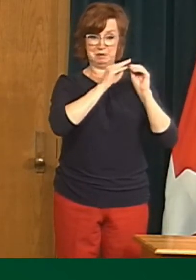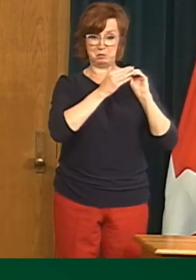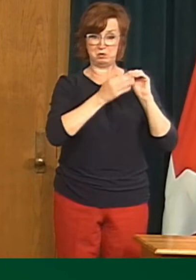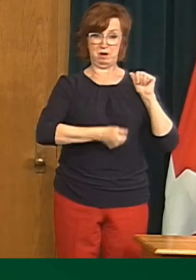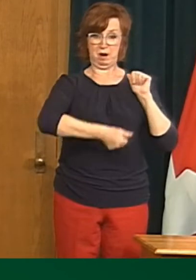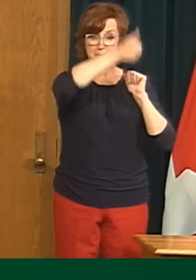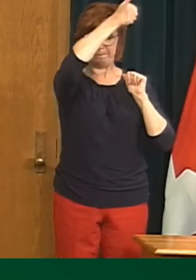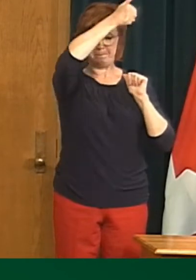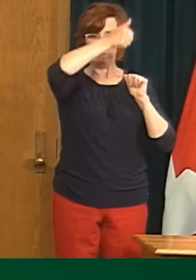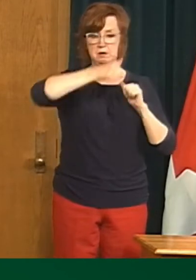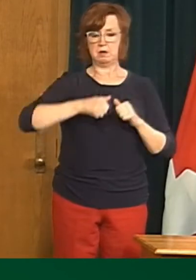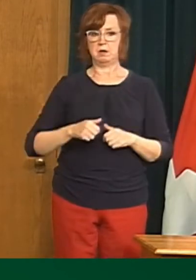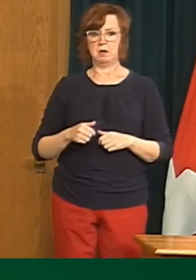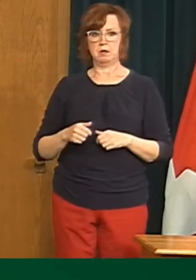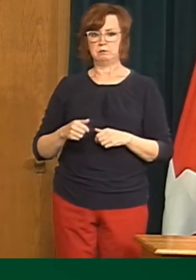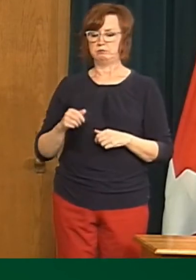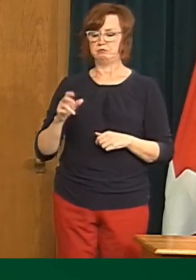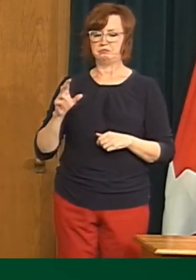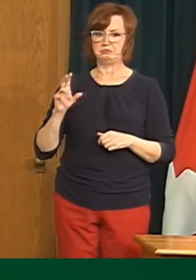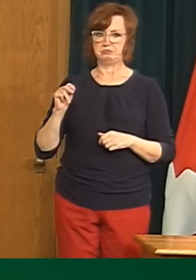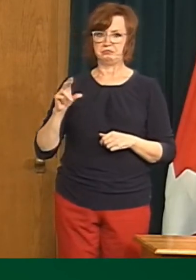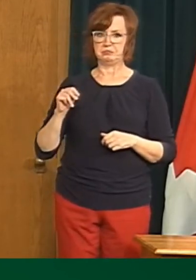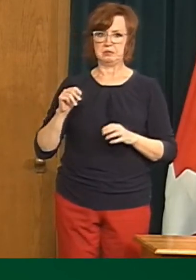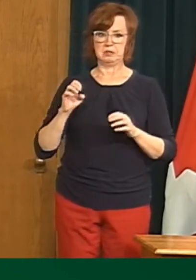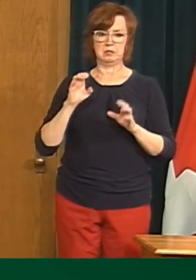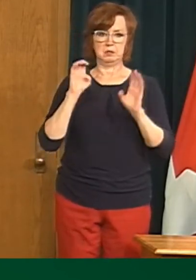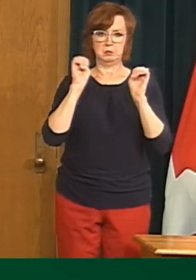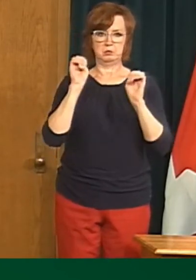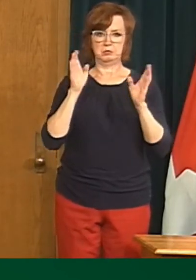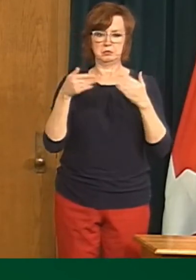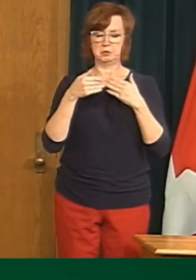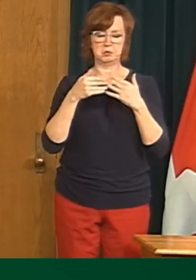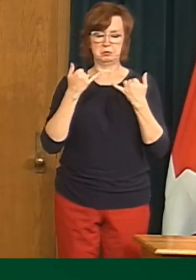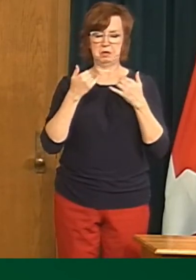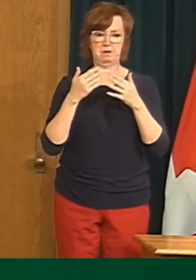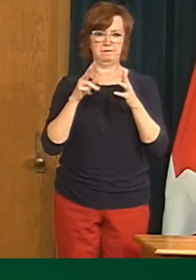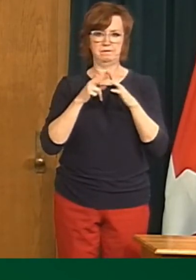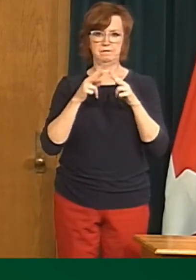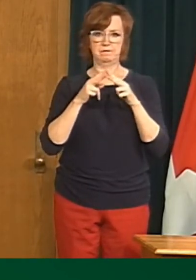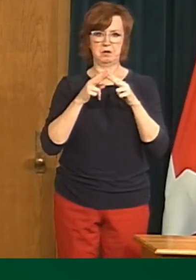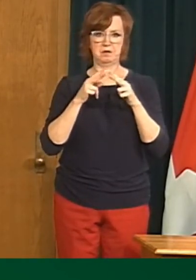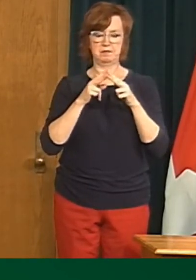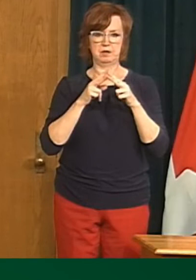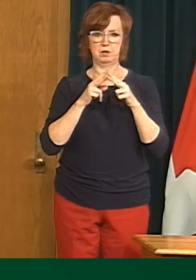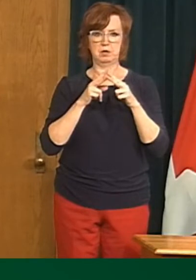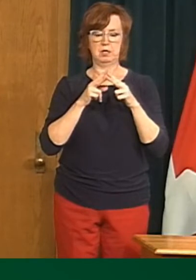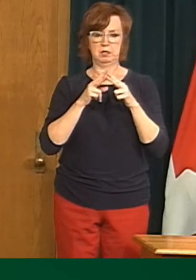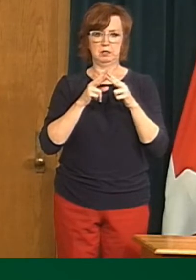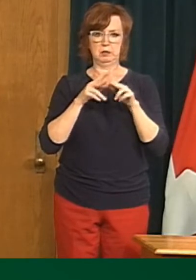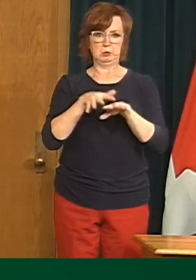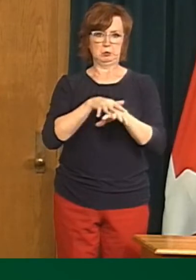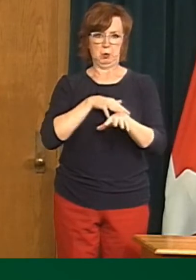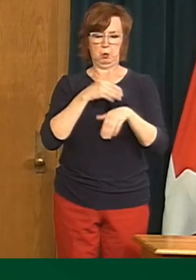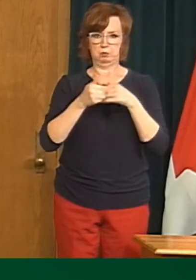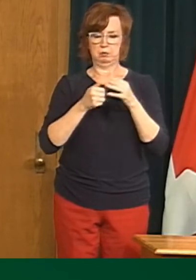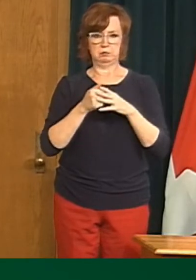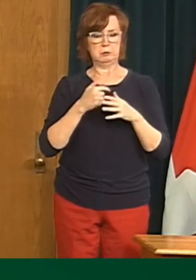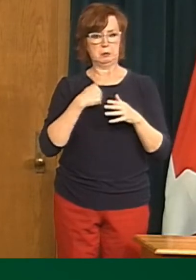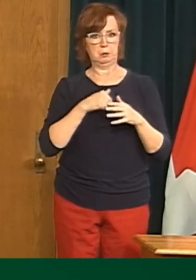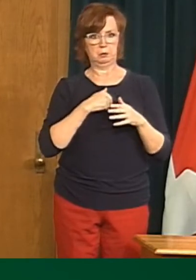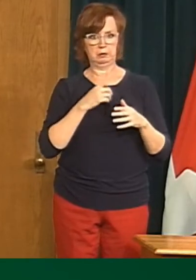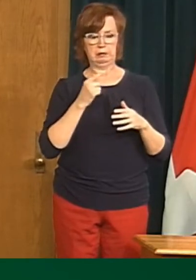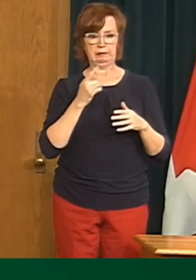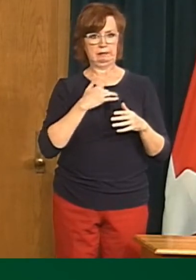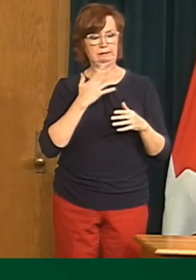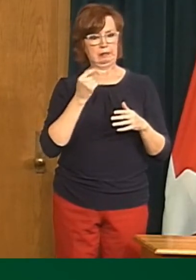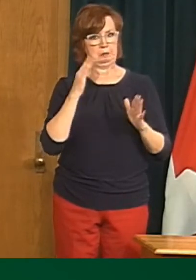ER rooms in general have been very quiet since this happened, to the point that it's causing some concerns in some cases that people are staying away that potentially should